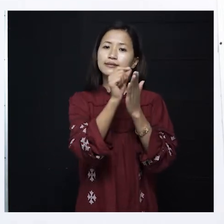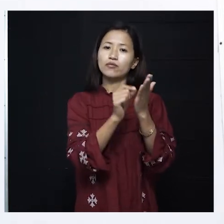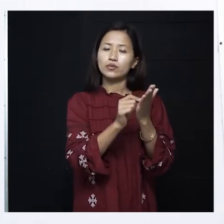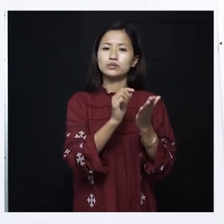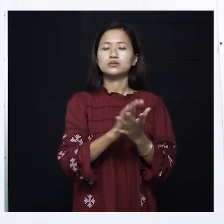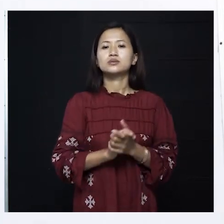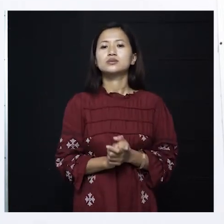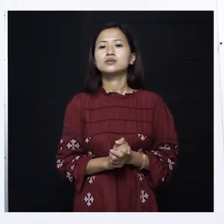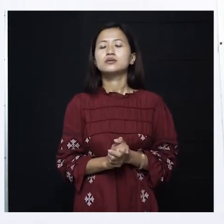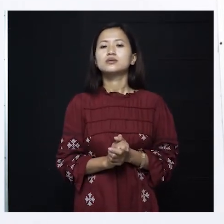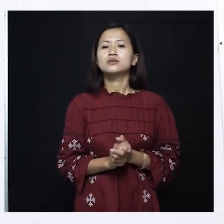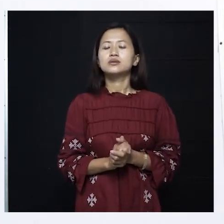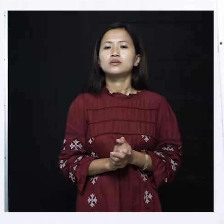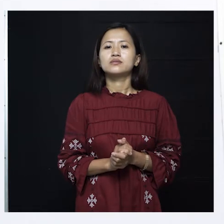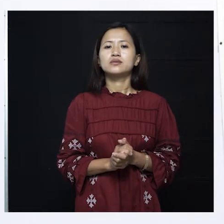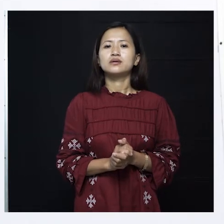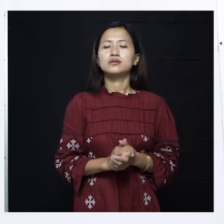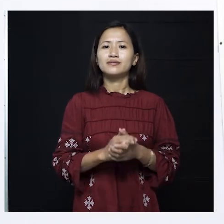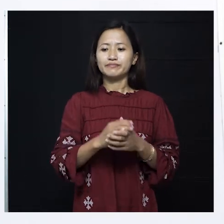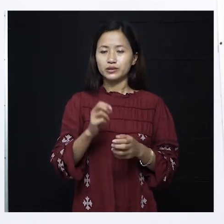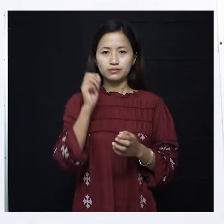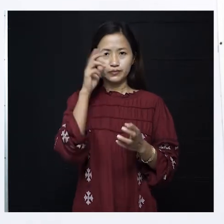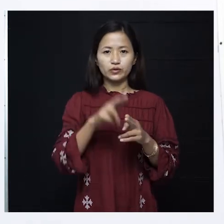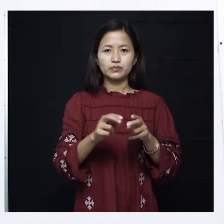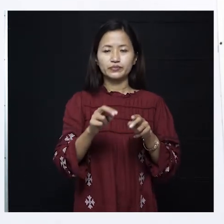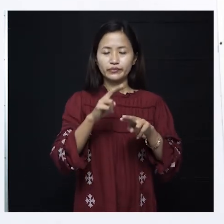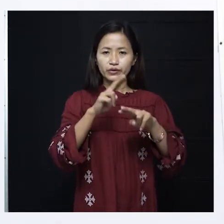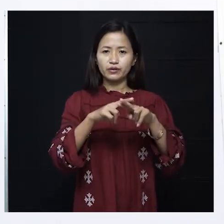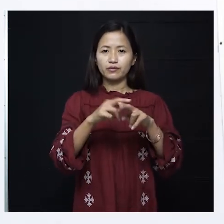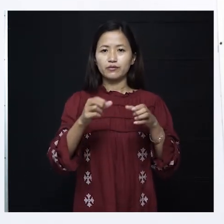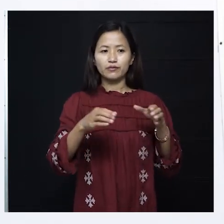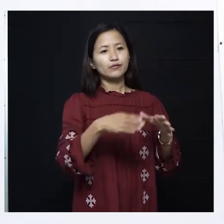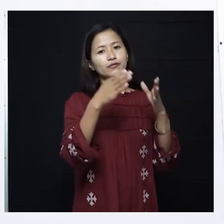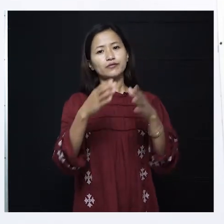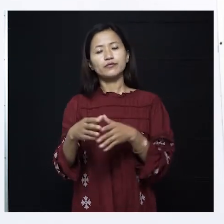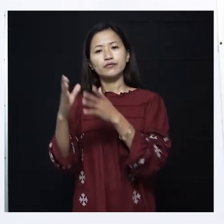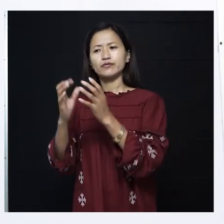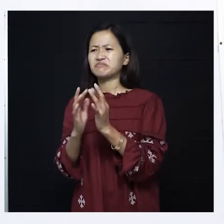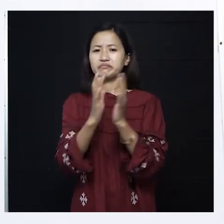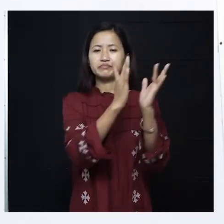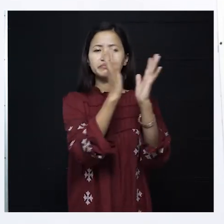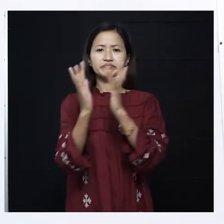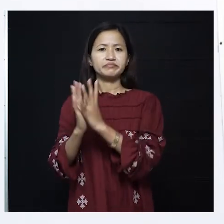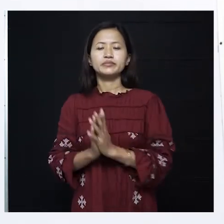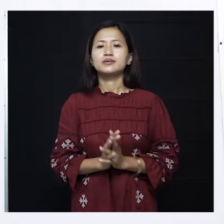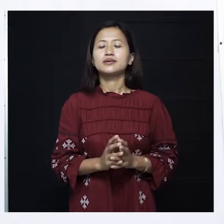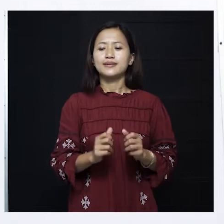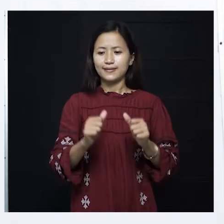the green color, it denotes forest. Okay, it will be denoting forest or